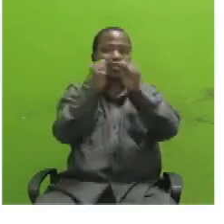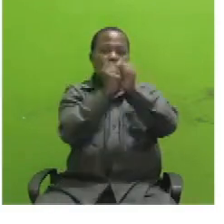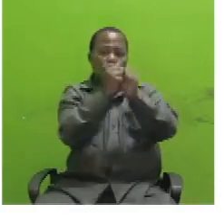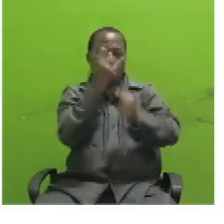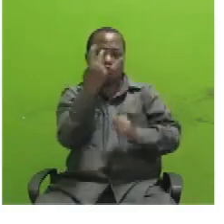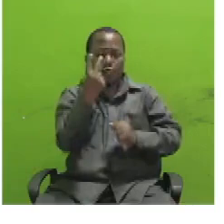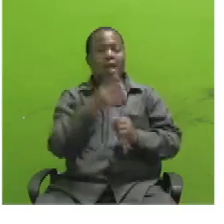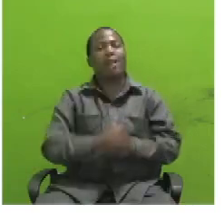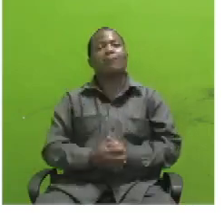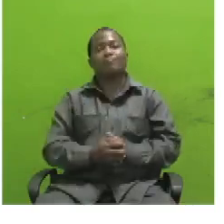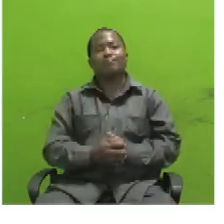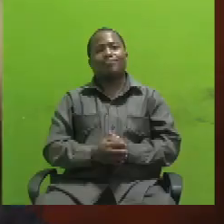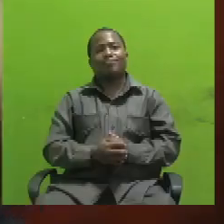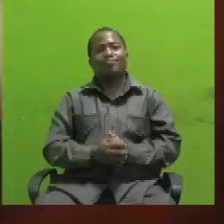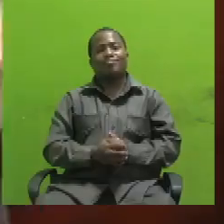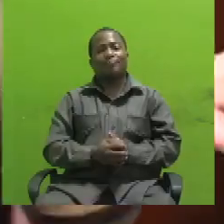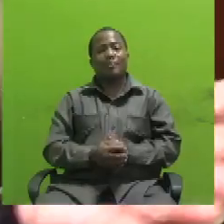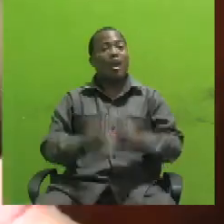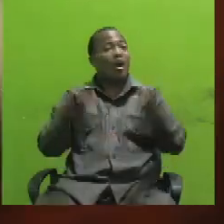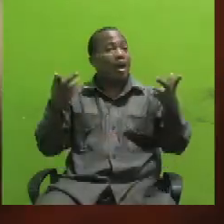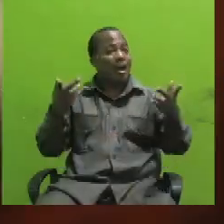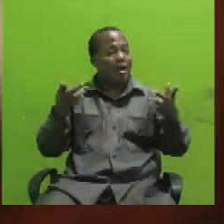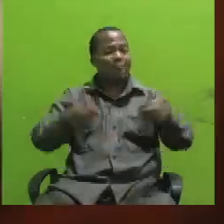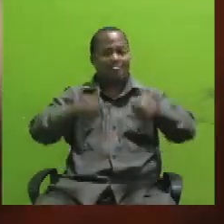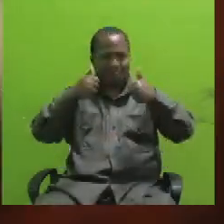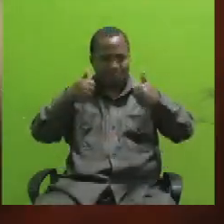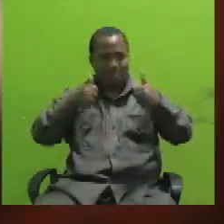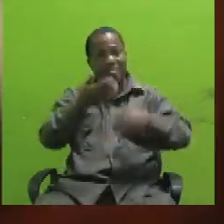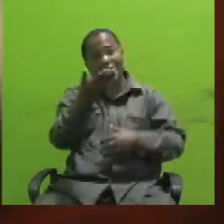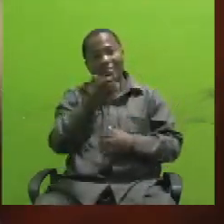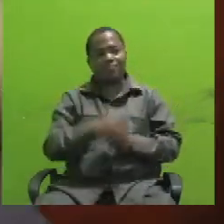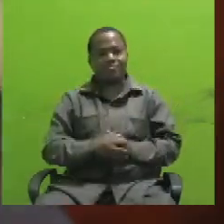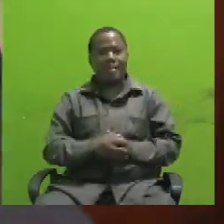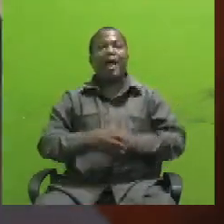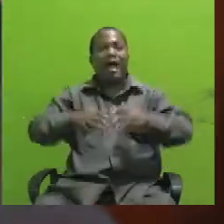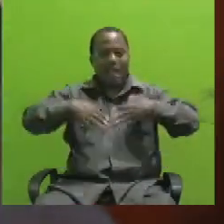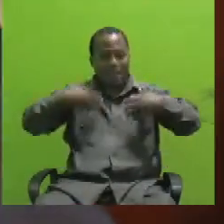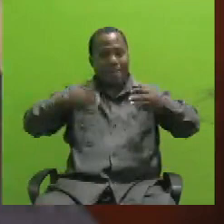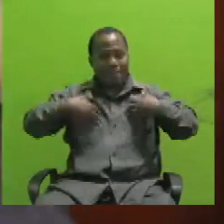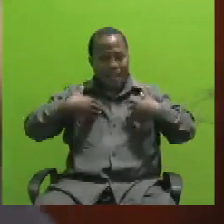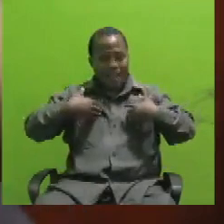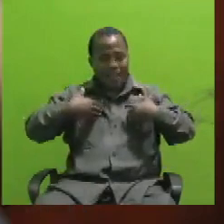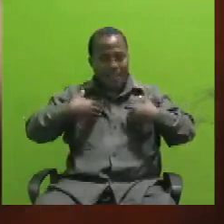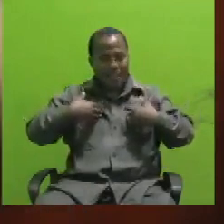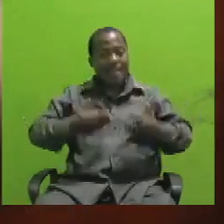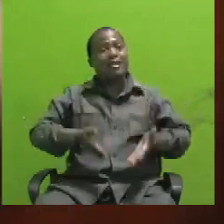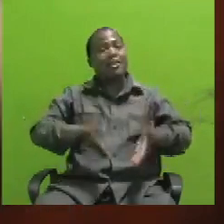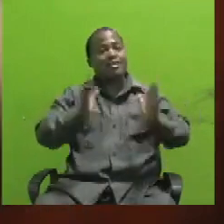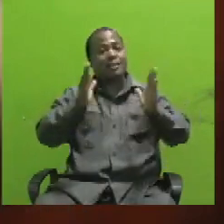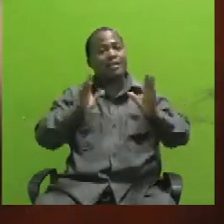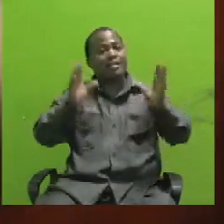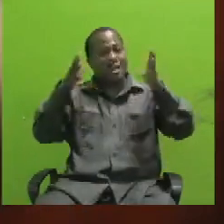12:15. Great! How wonderful you are. I appreciate the way you joined the